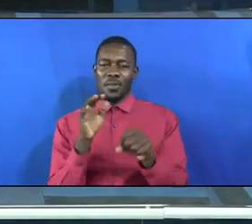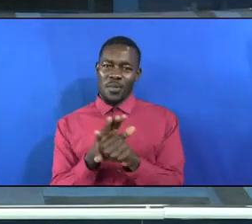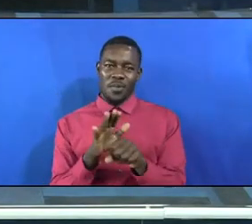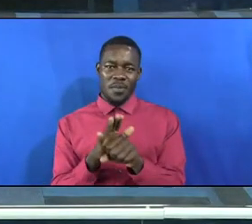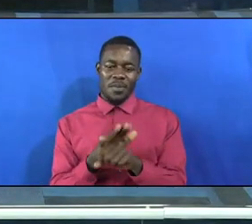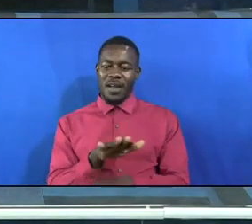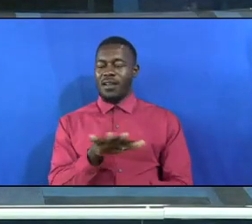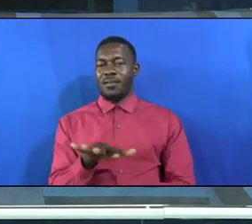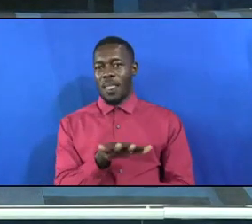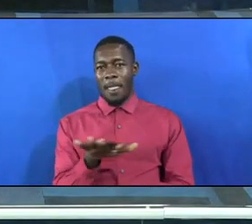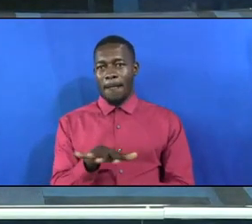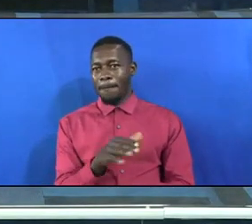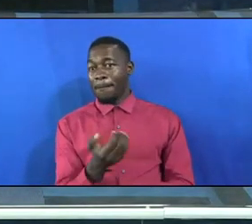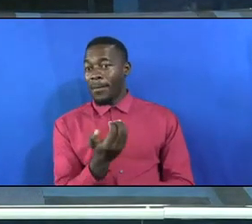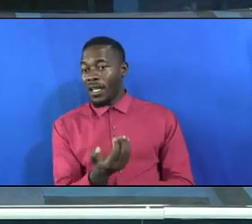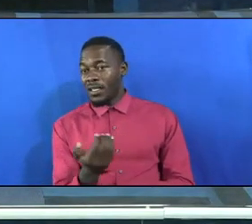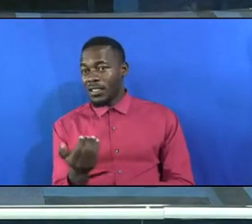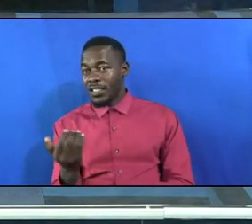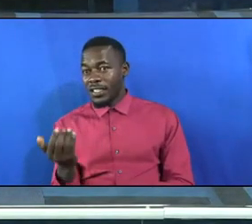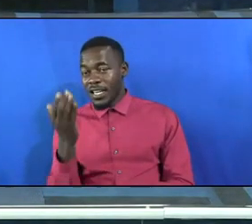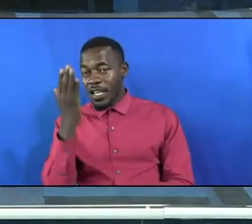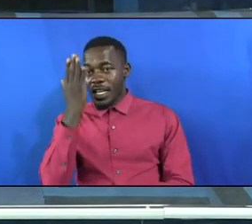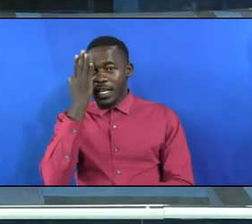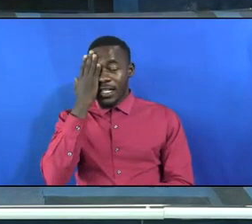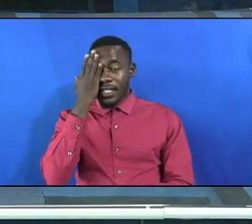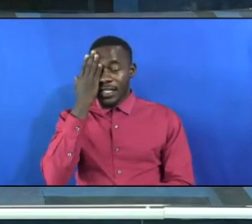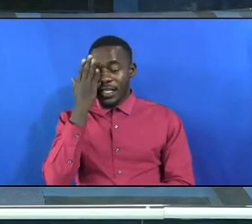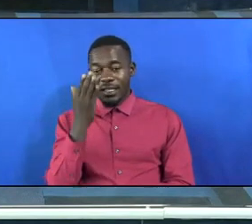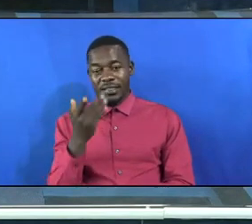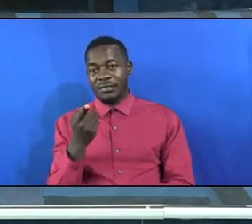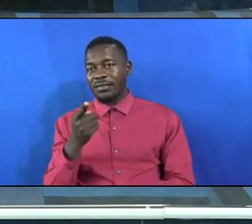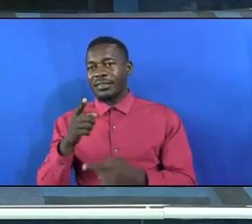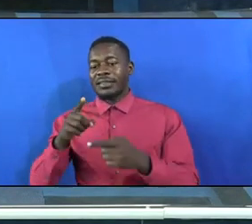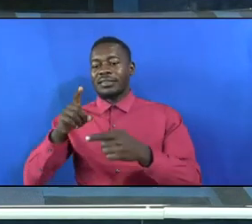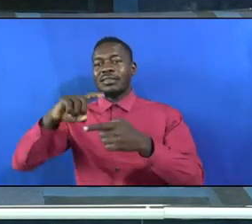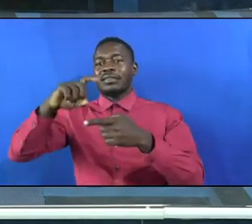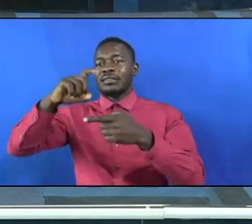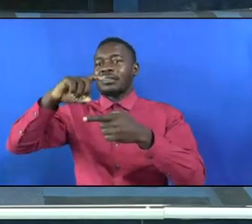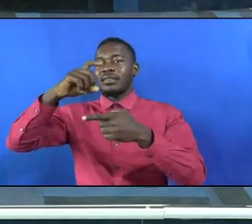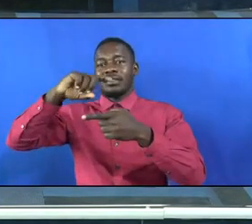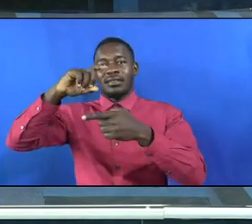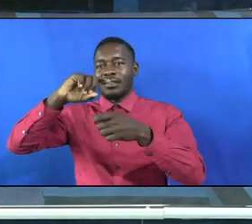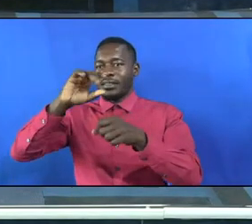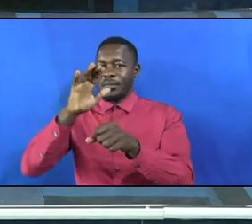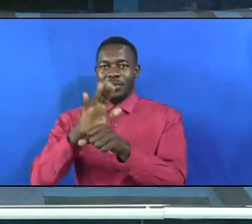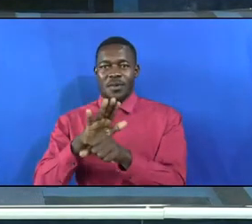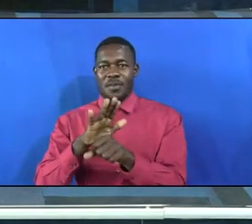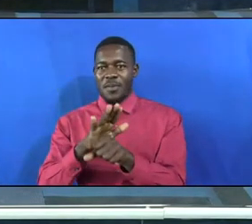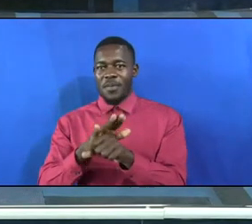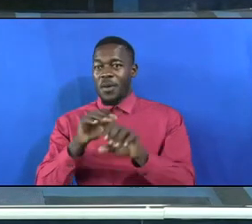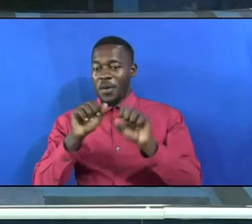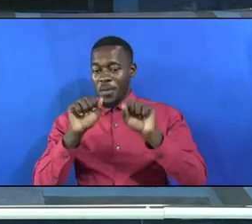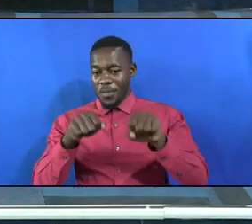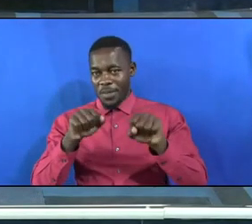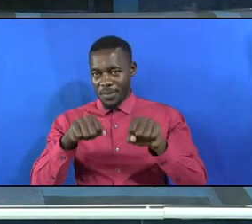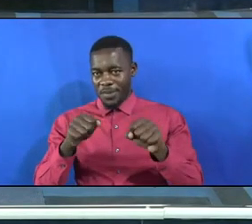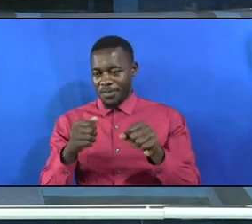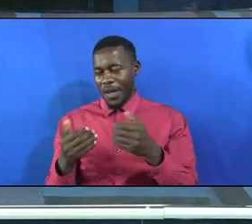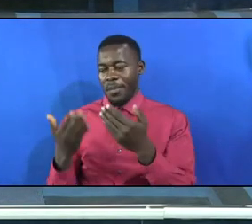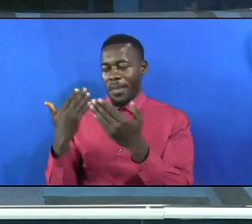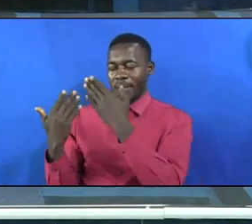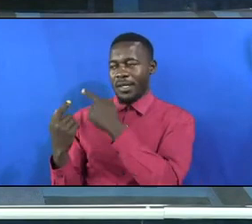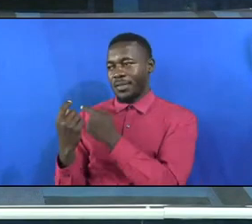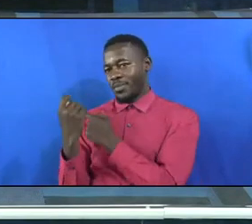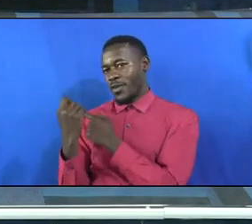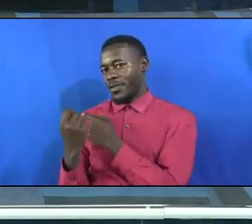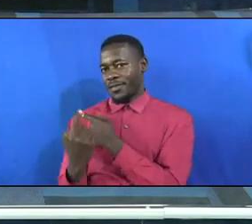we find that the children of Israel really, really increased. I want us to take a step back for